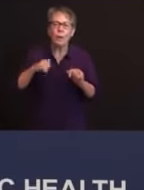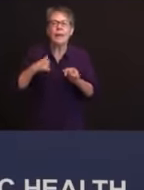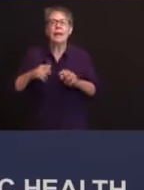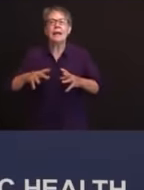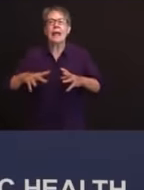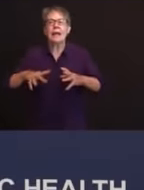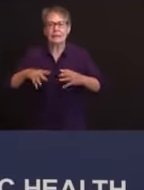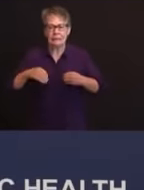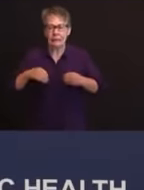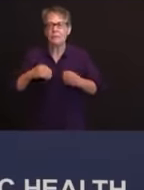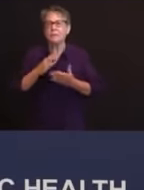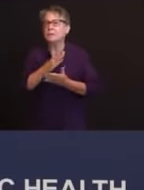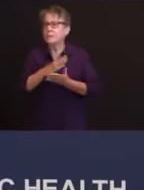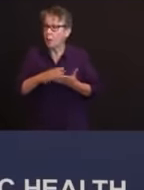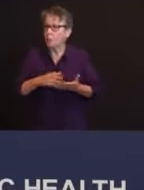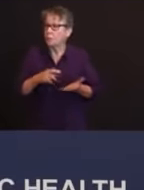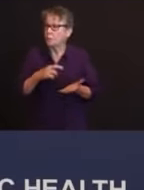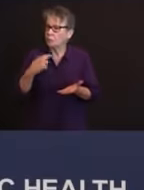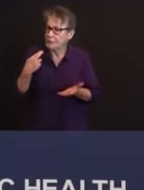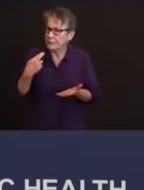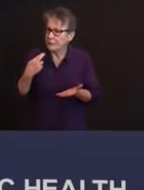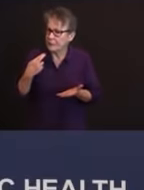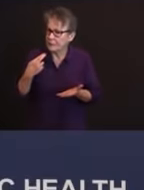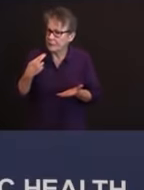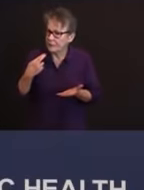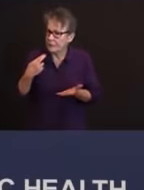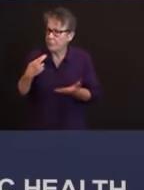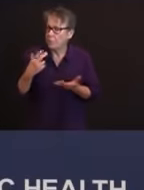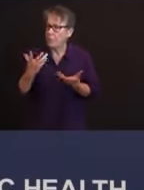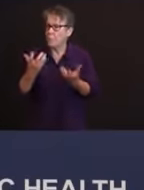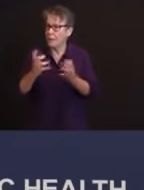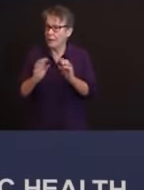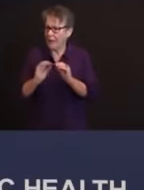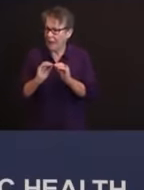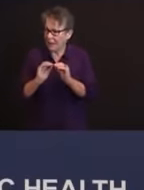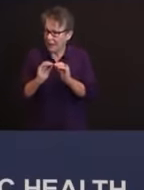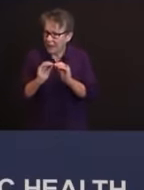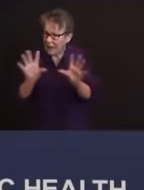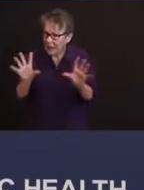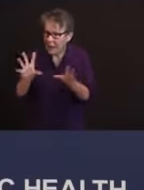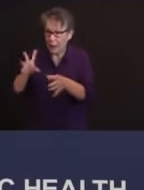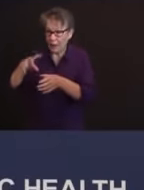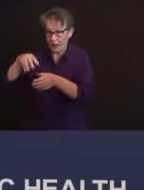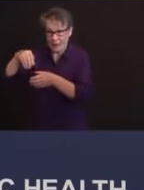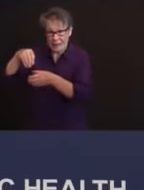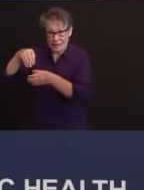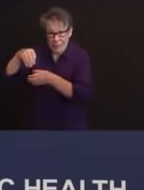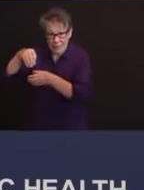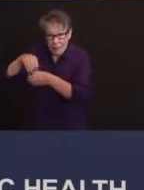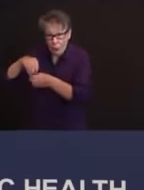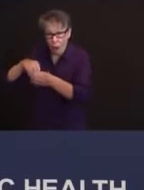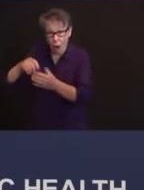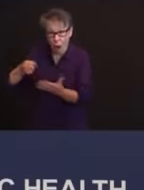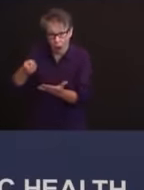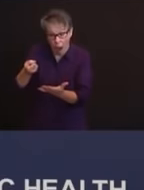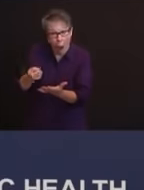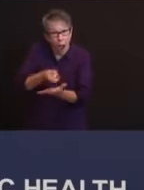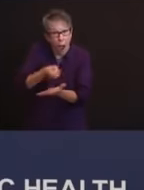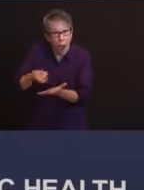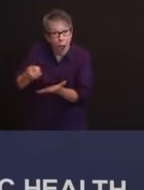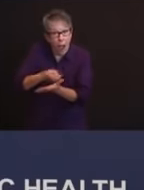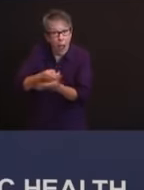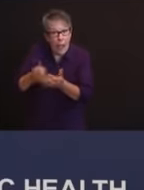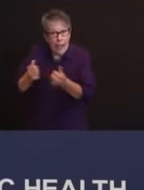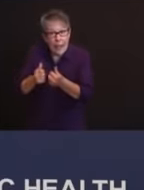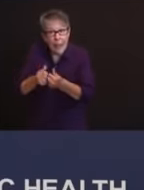quite clear, unequivocally, that indoor sports, especially indoor hockey, has been a source.